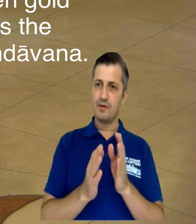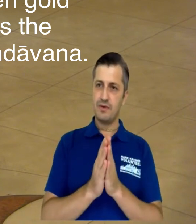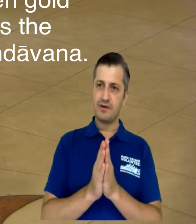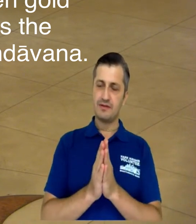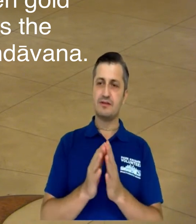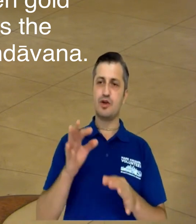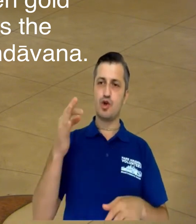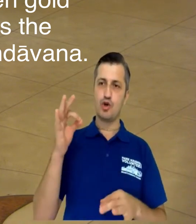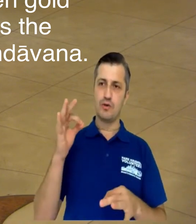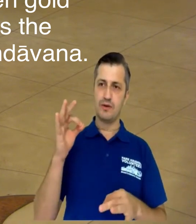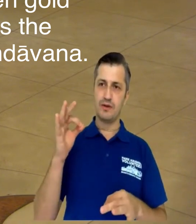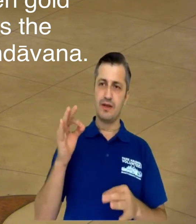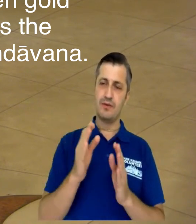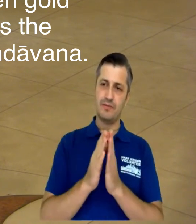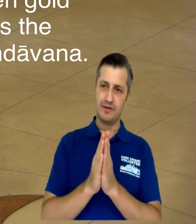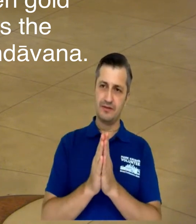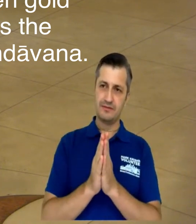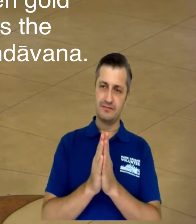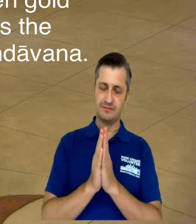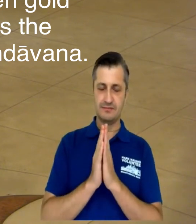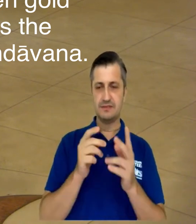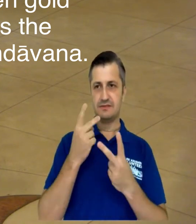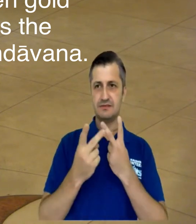Vrishabhanusute Devi